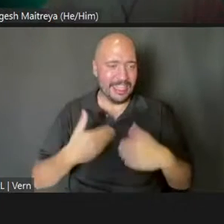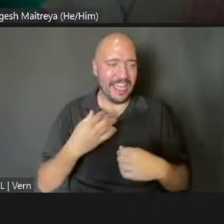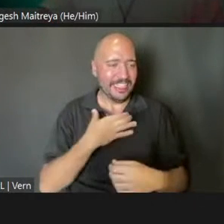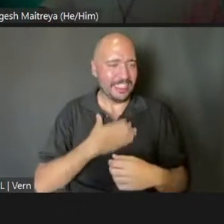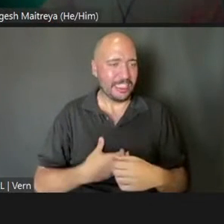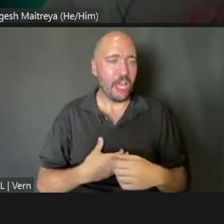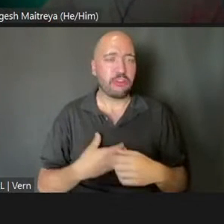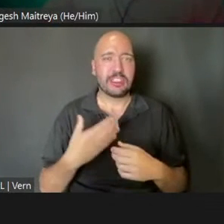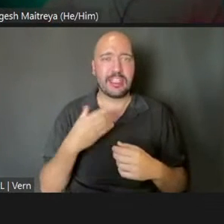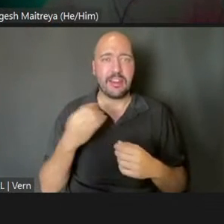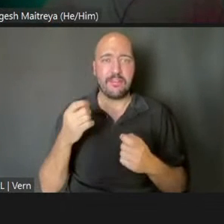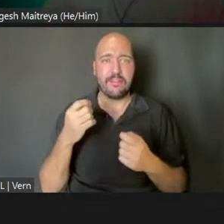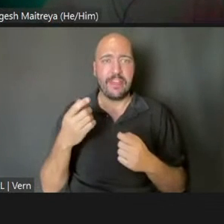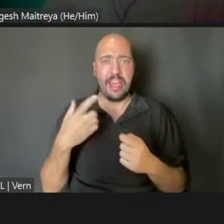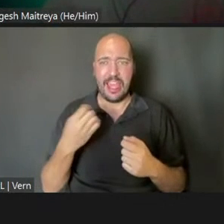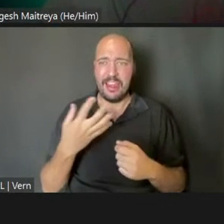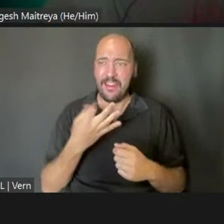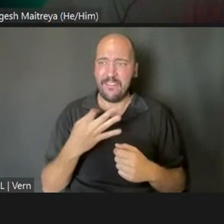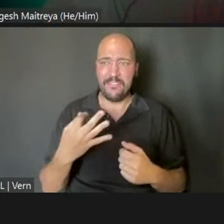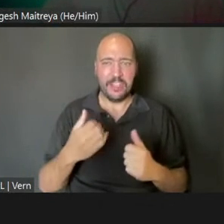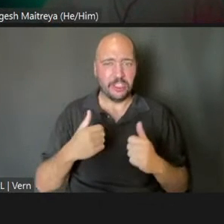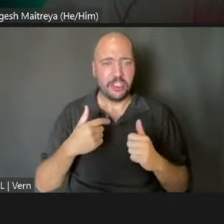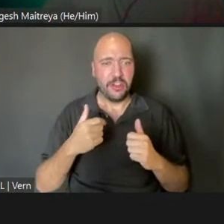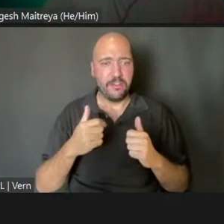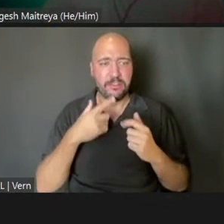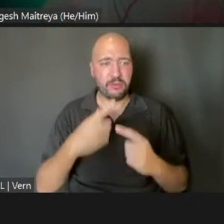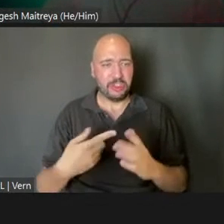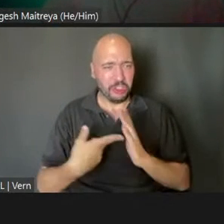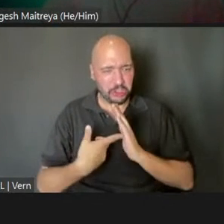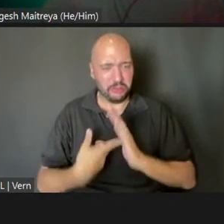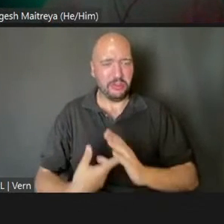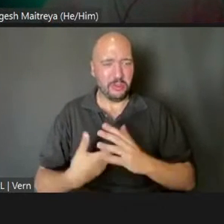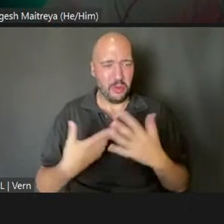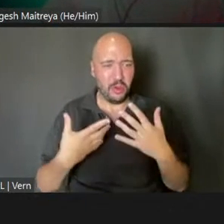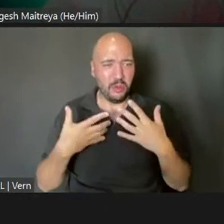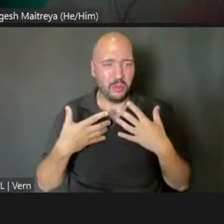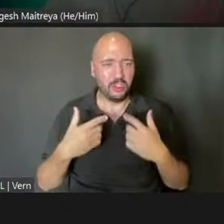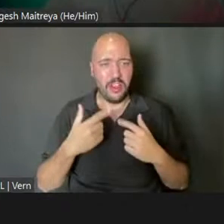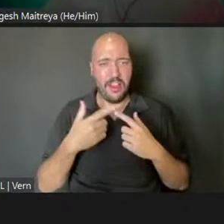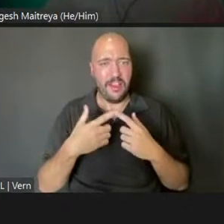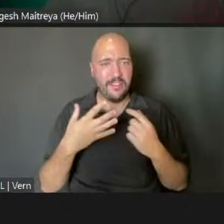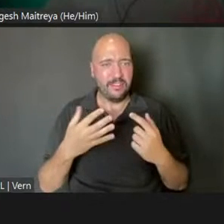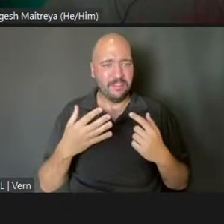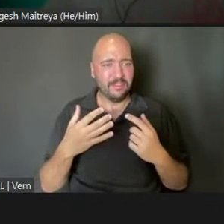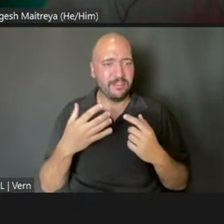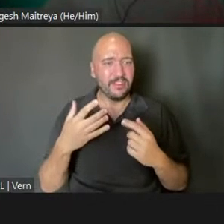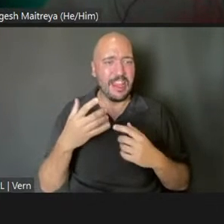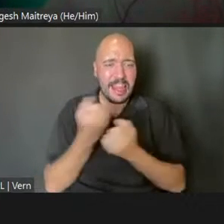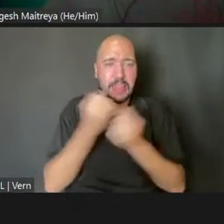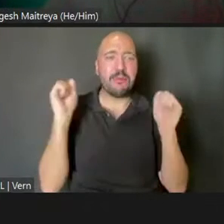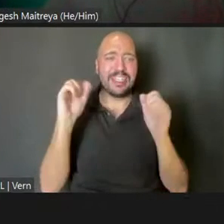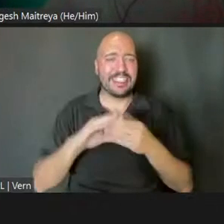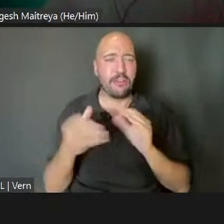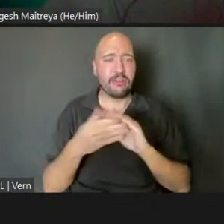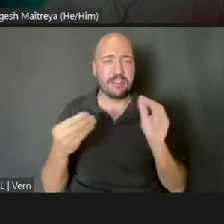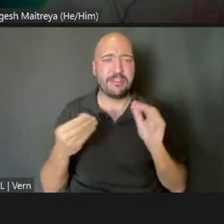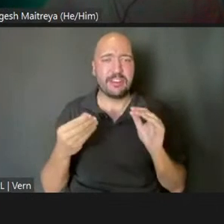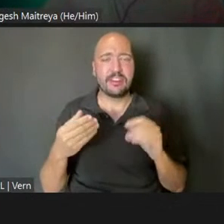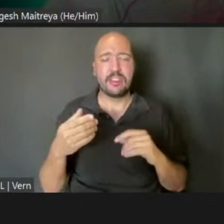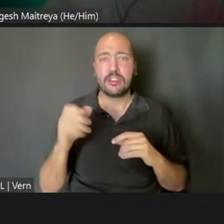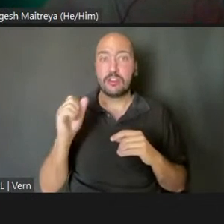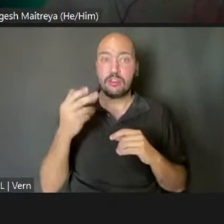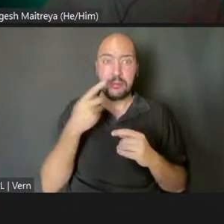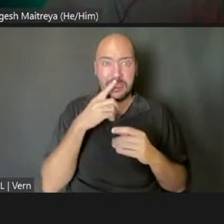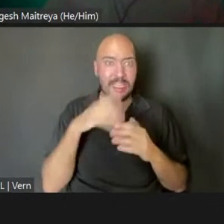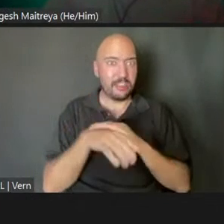and of asserting liberating narratives. So Shawn, would you please enter the